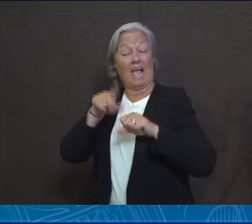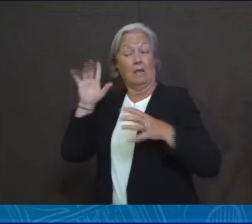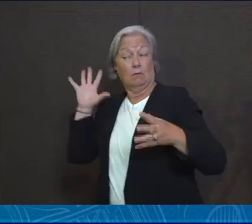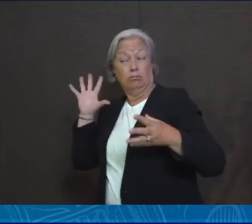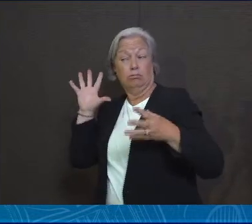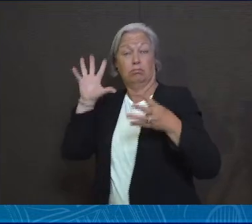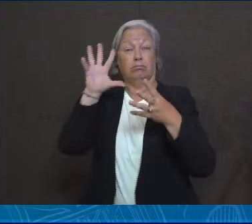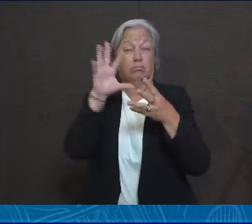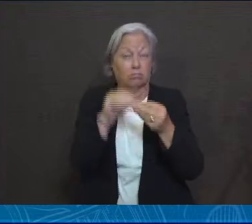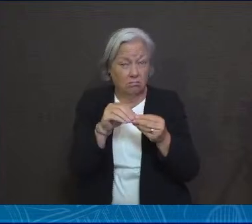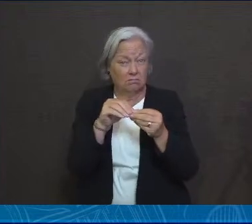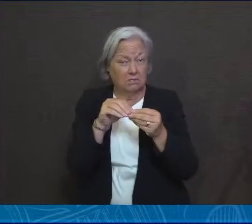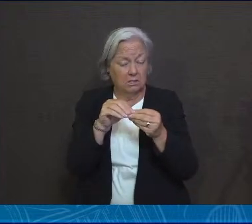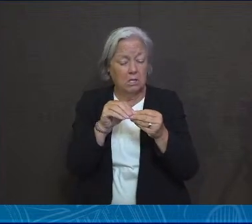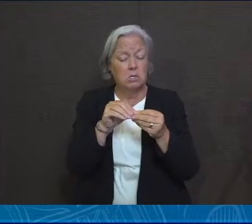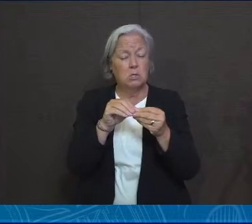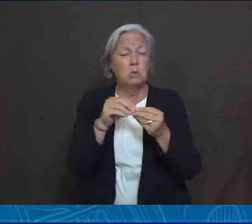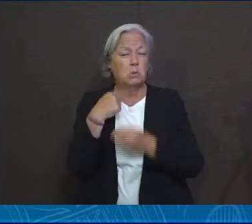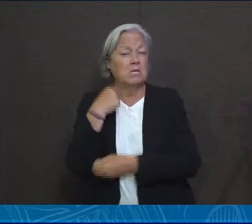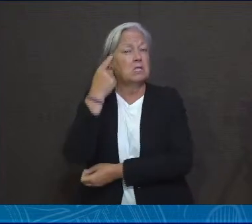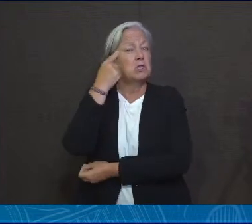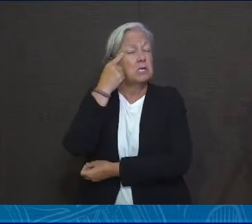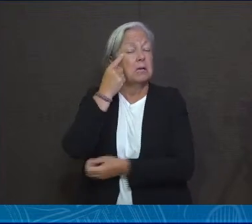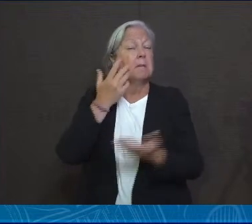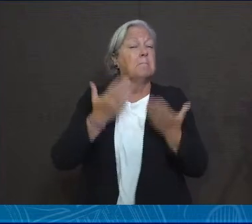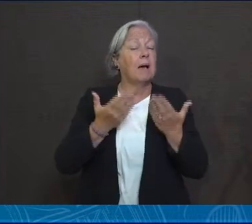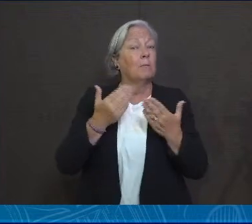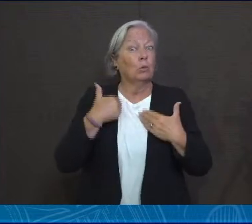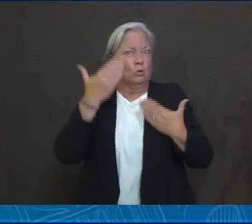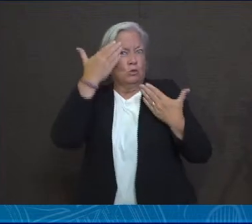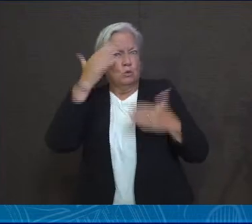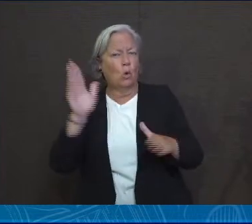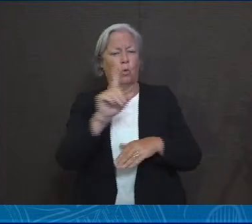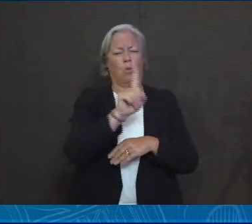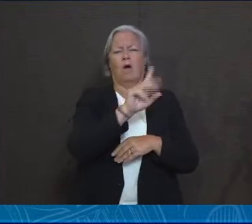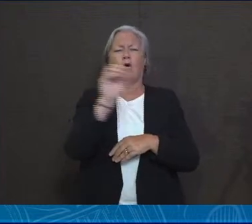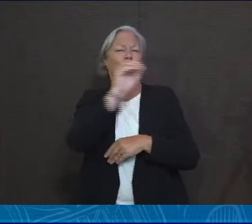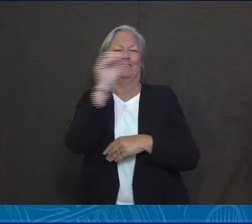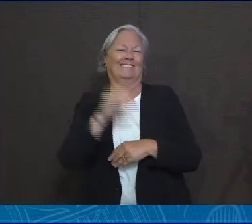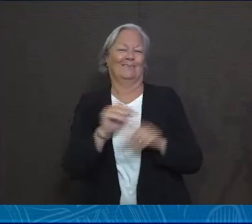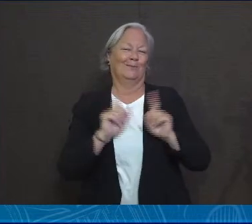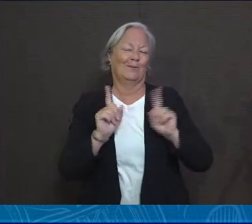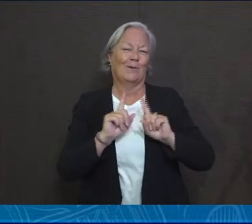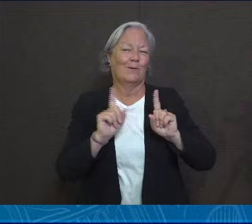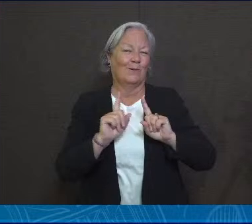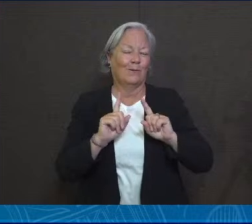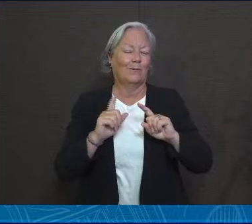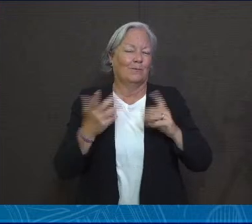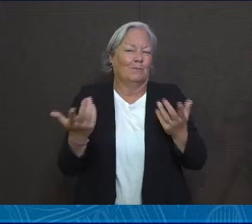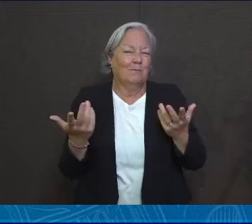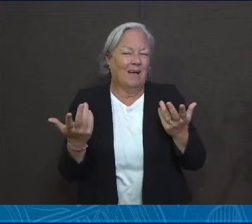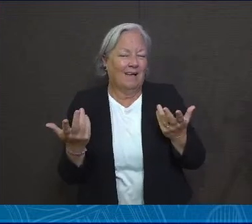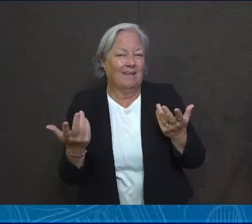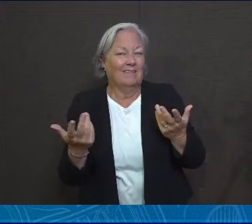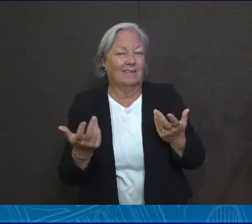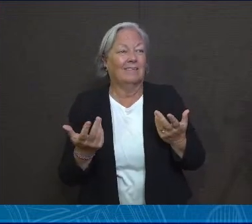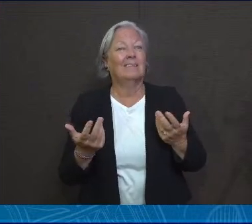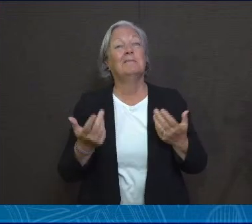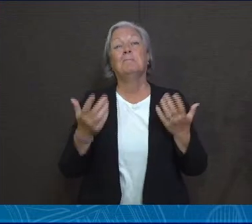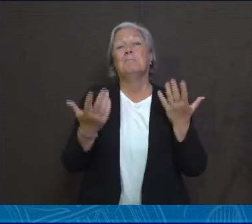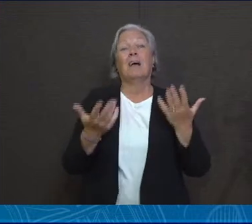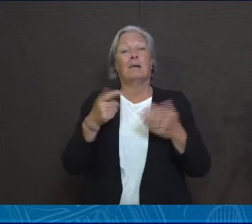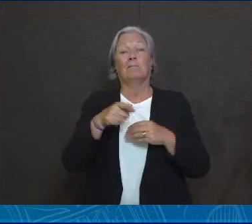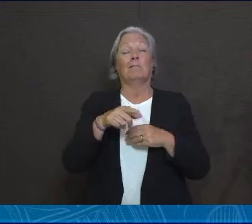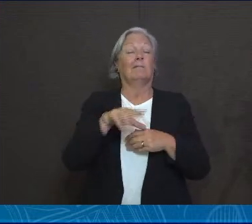a probability for something that we don't actually know what the probability is. Because when you're talking about infrastructure, we're talking about something we want to be there for 20, 40,